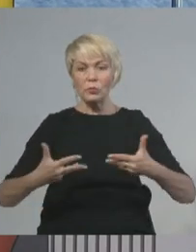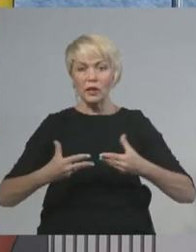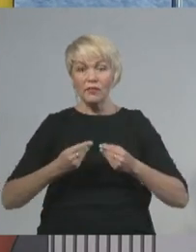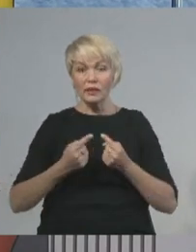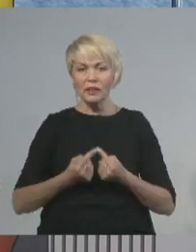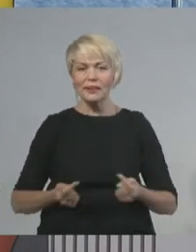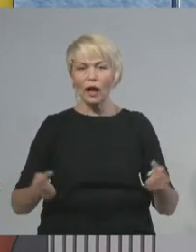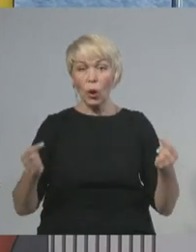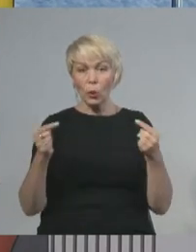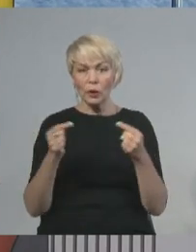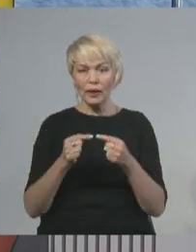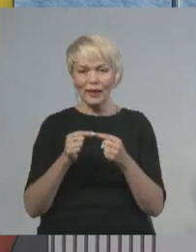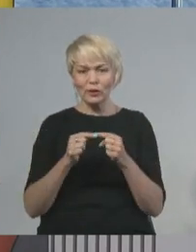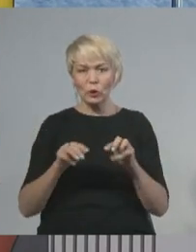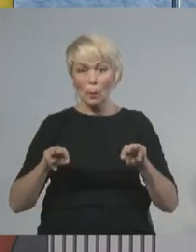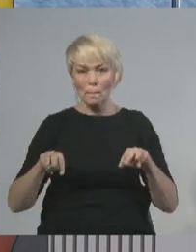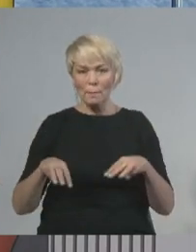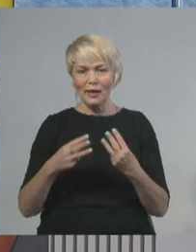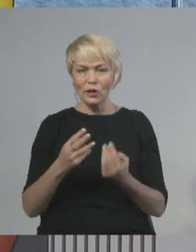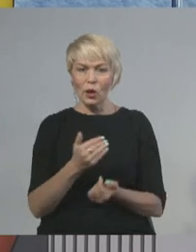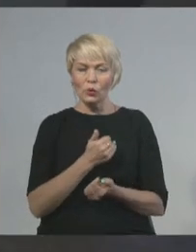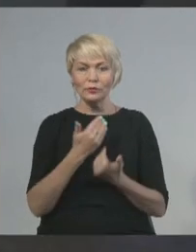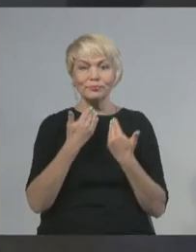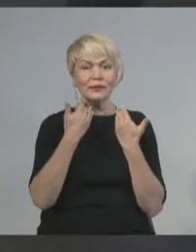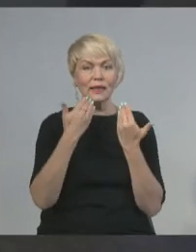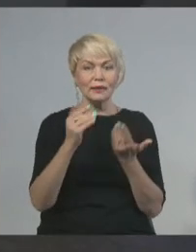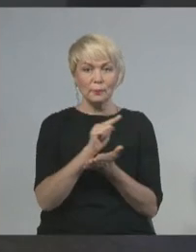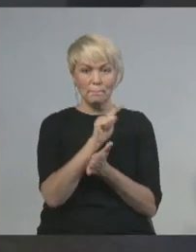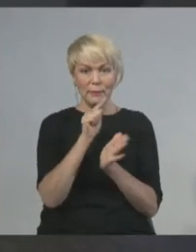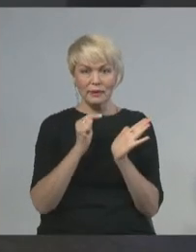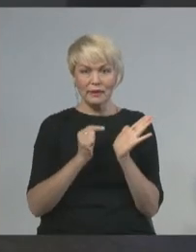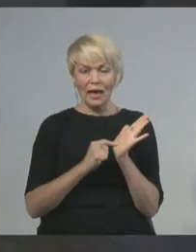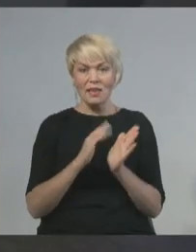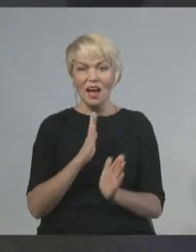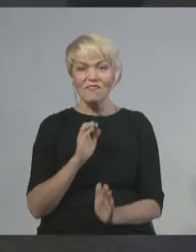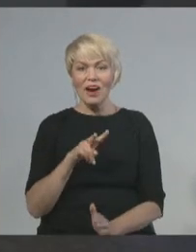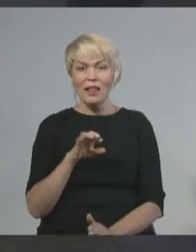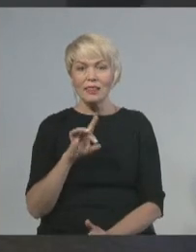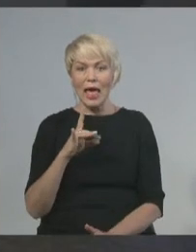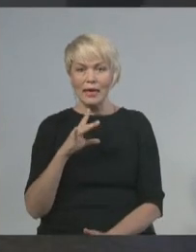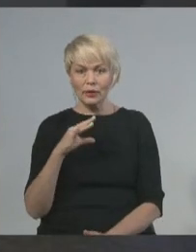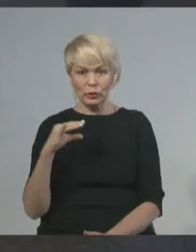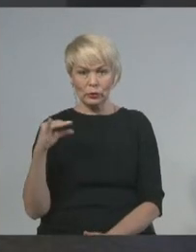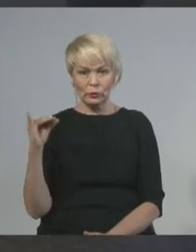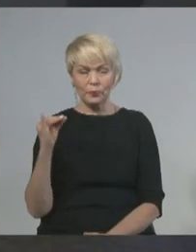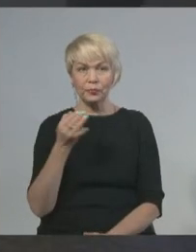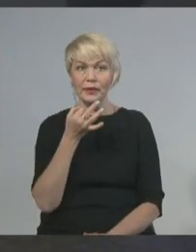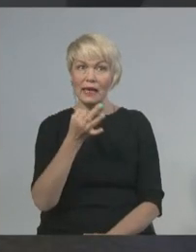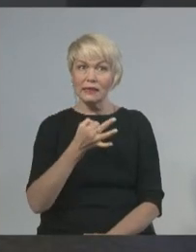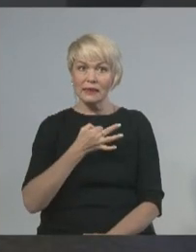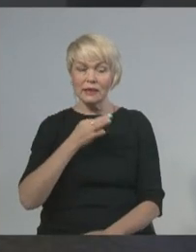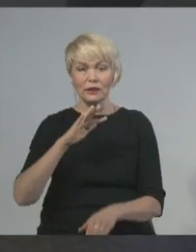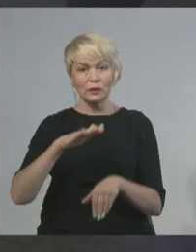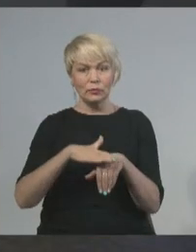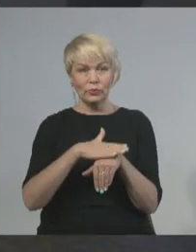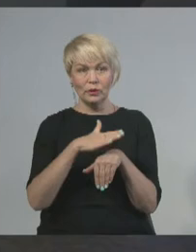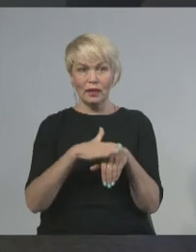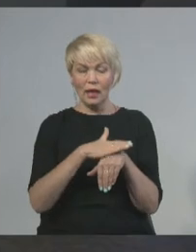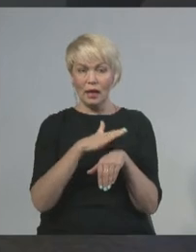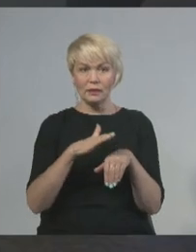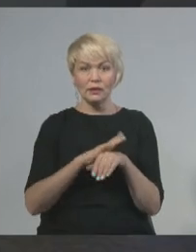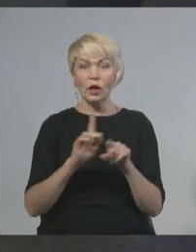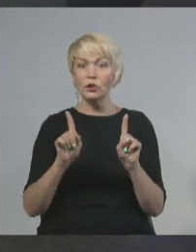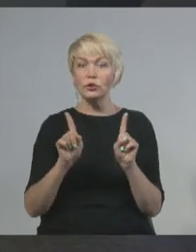much it can influence the specific media outlet i would like to ask question to valerie